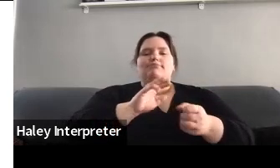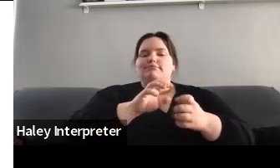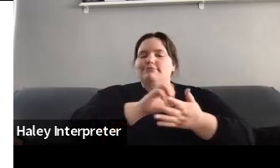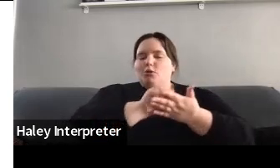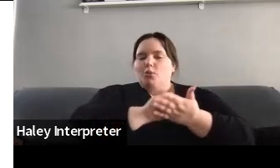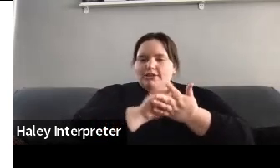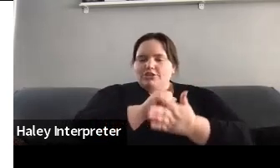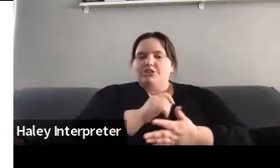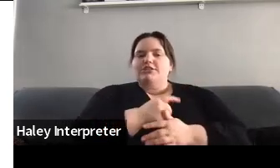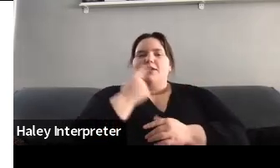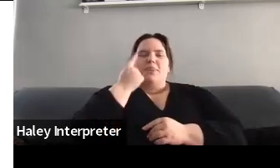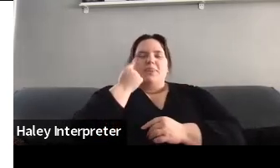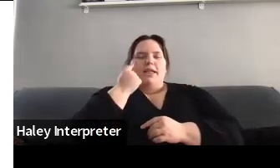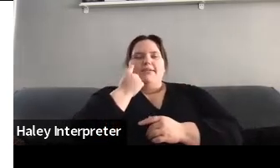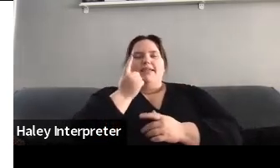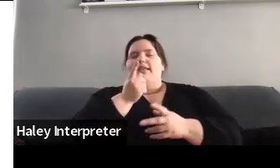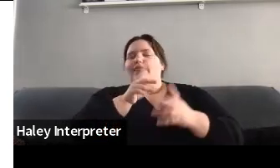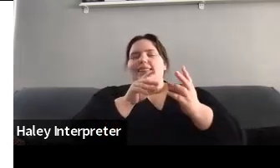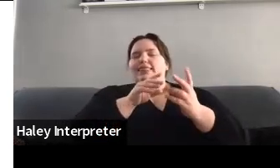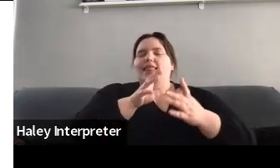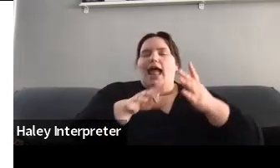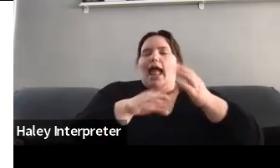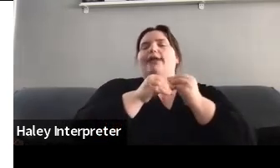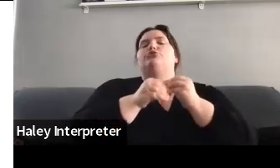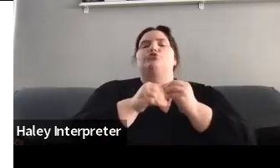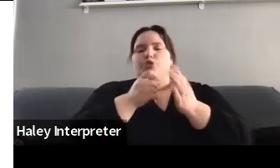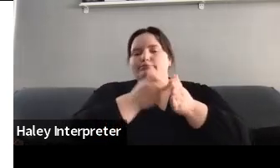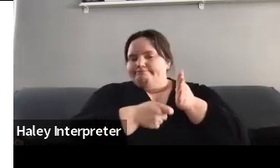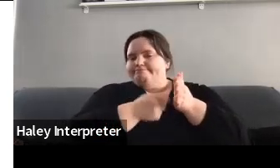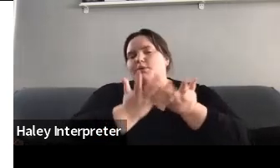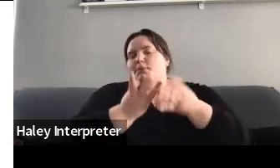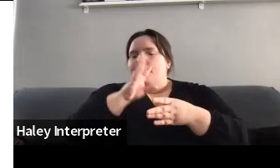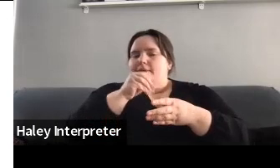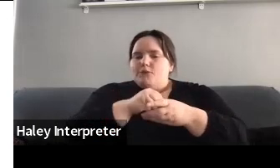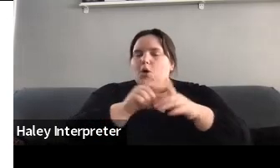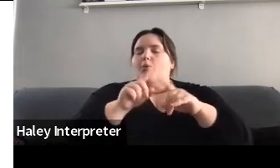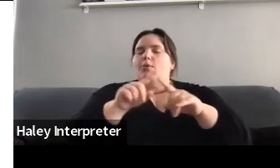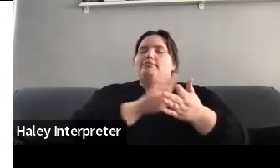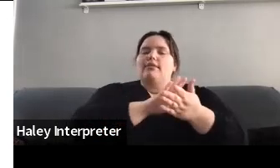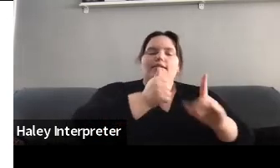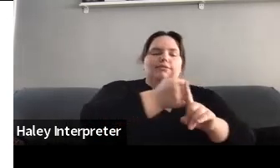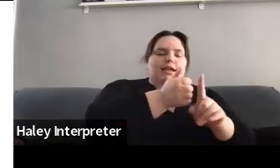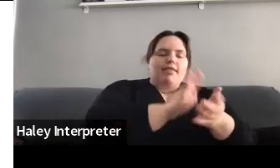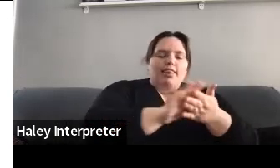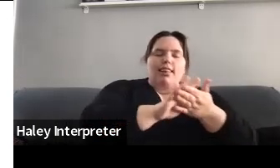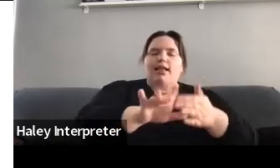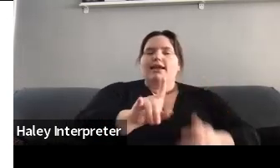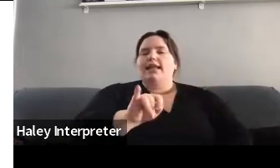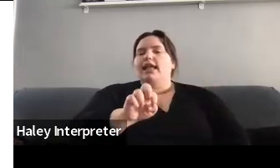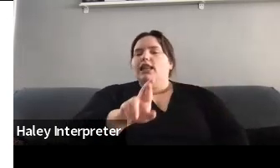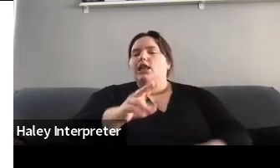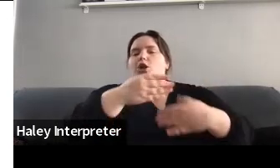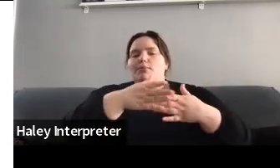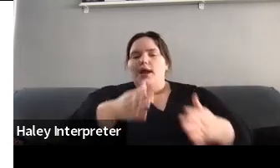that extra expense that may be involved with the self-cleaning litter boxes, I would say